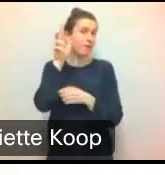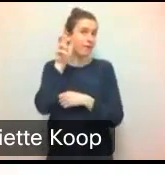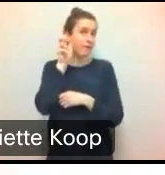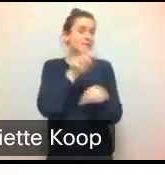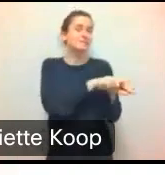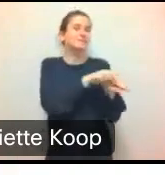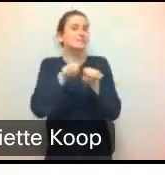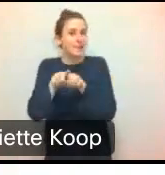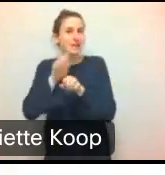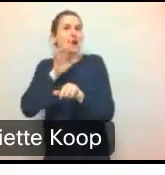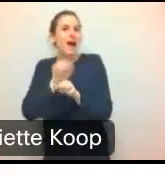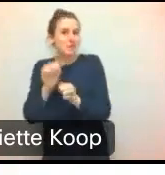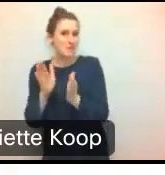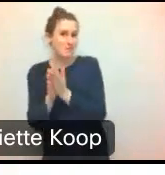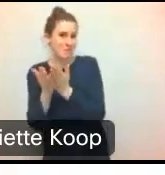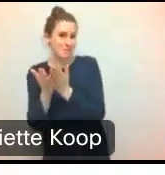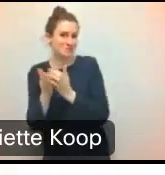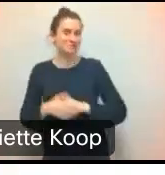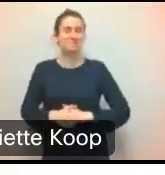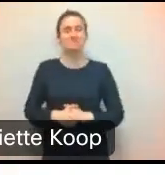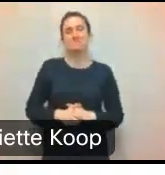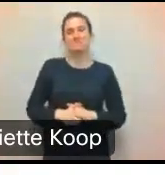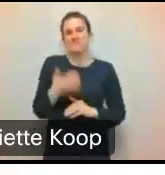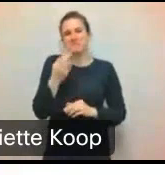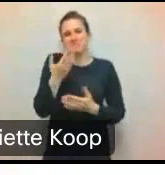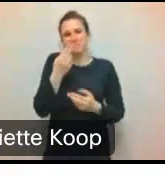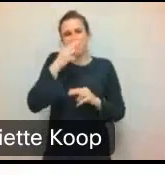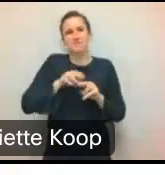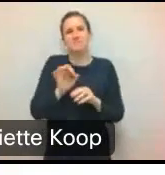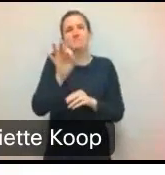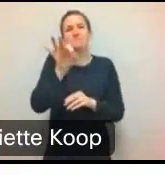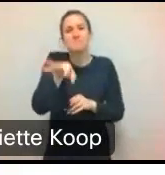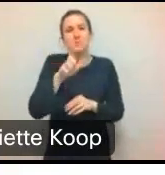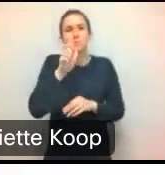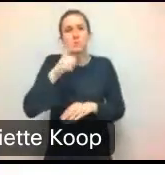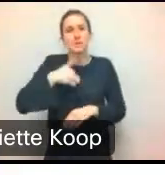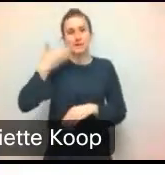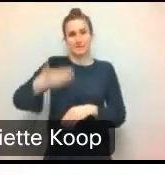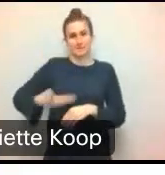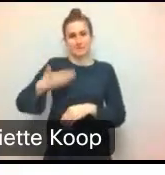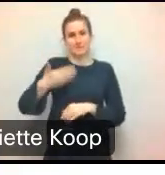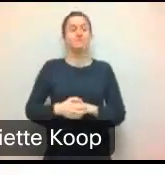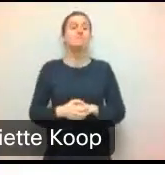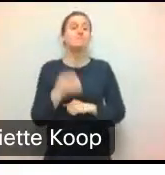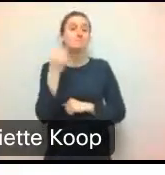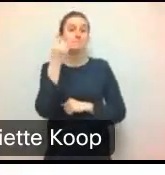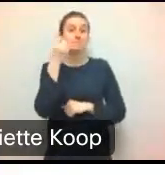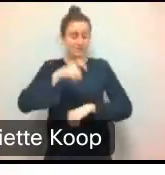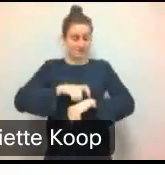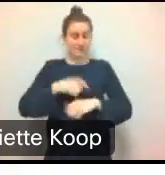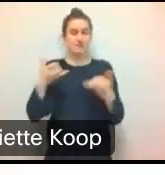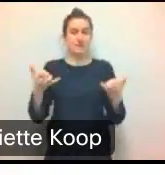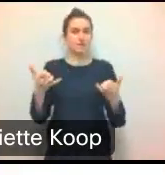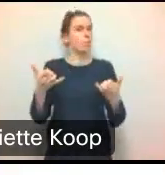So that's a little bit about me. So like I said, we don't have that much time, and I know your time is valuable.